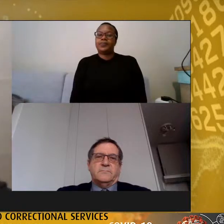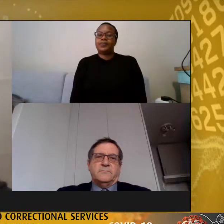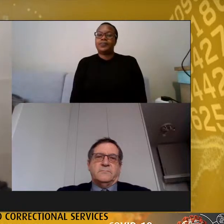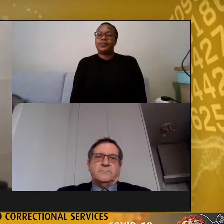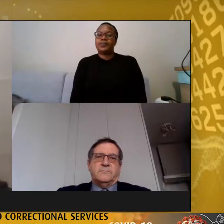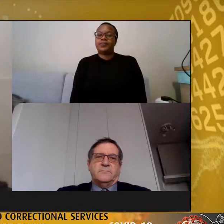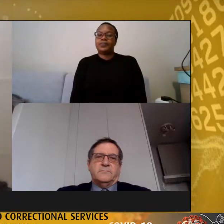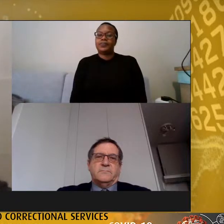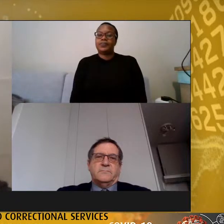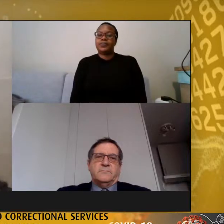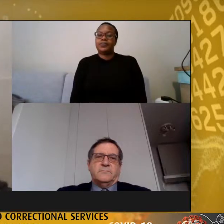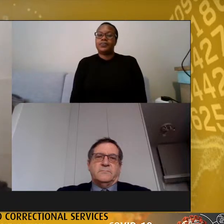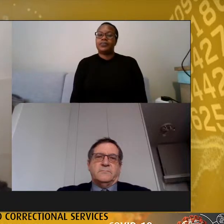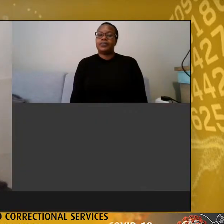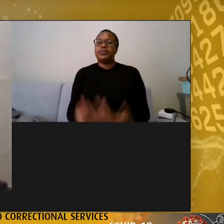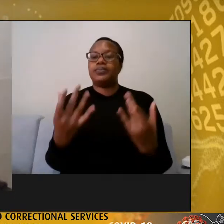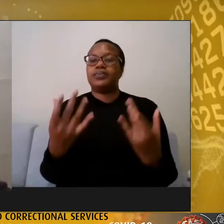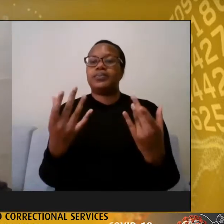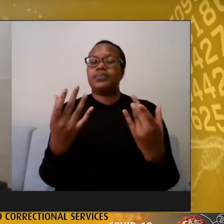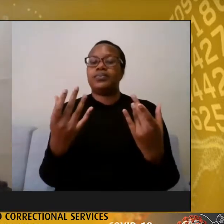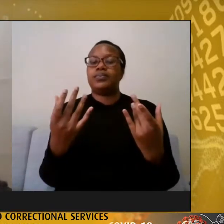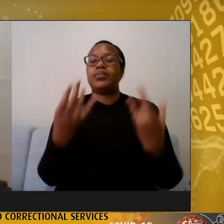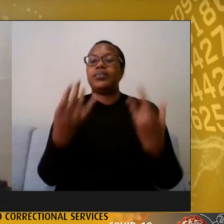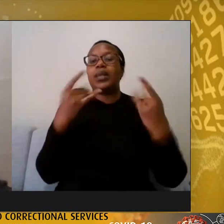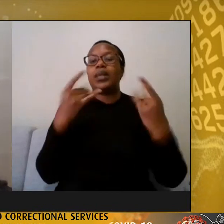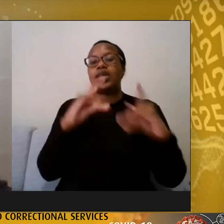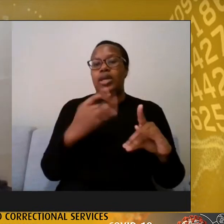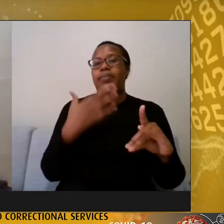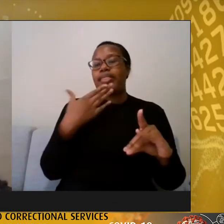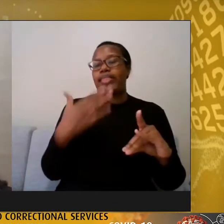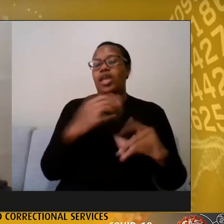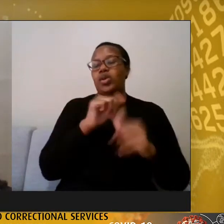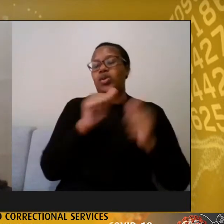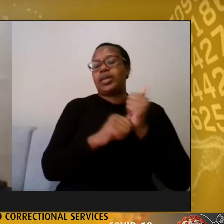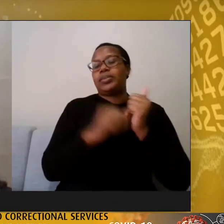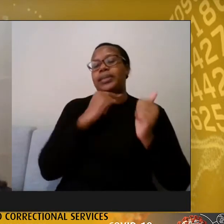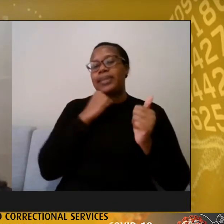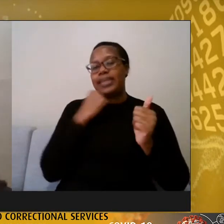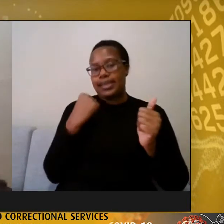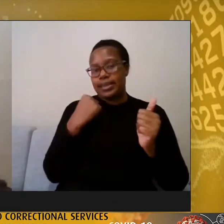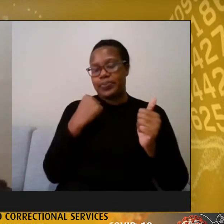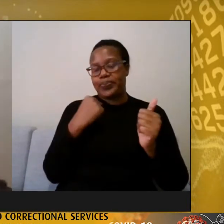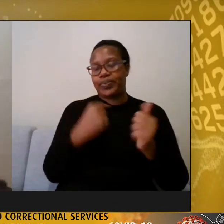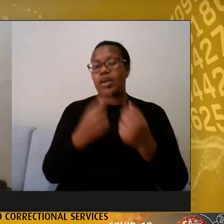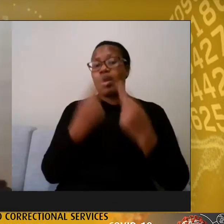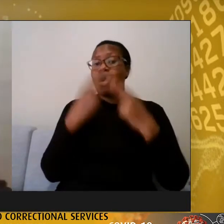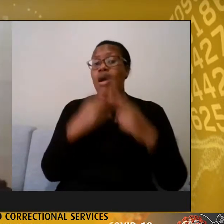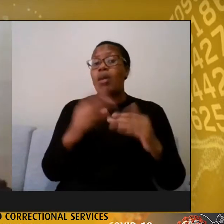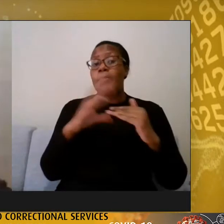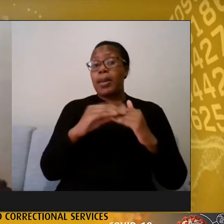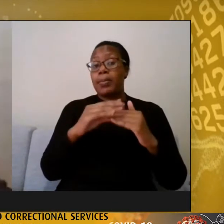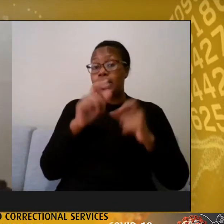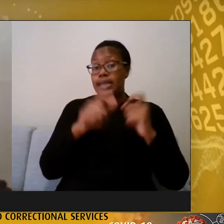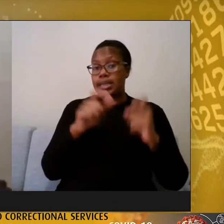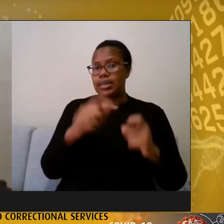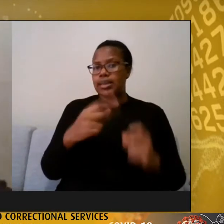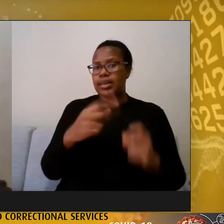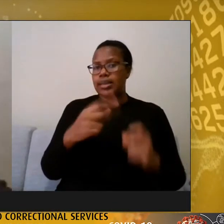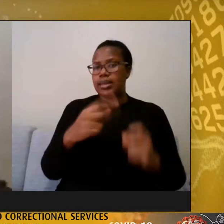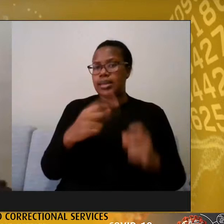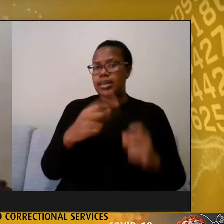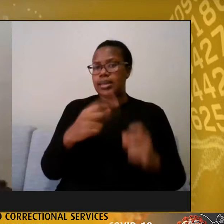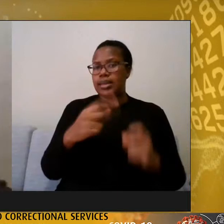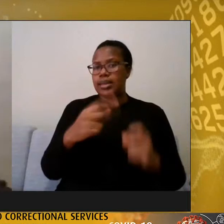Thank you, Deputy Minister. Honourable members, I see I didn't note